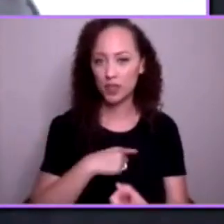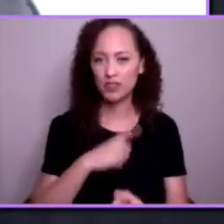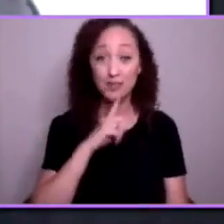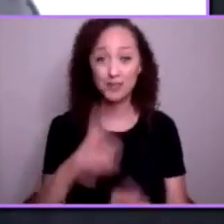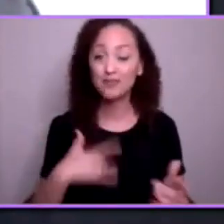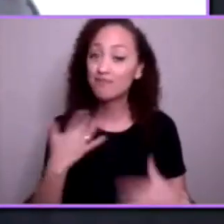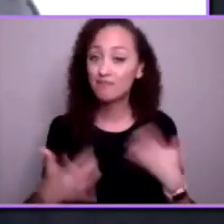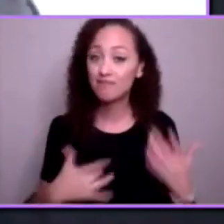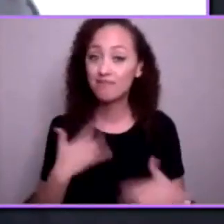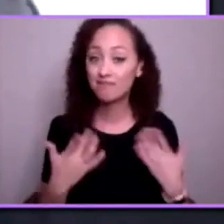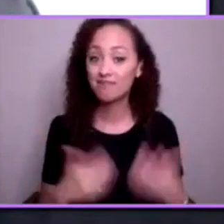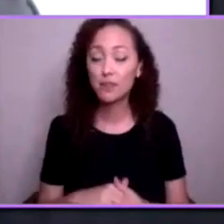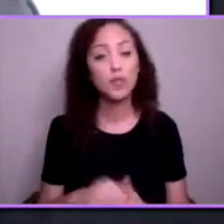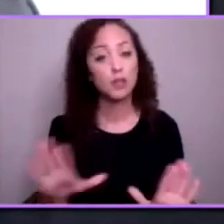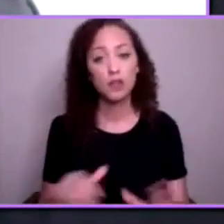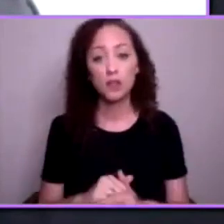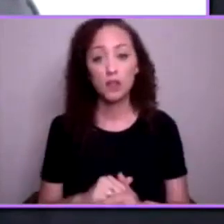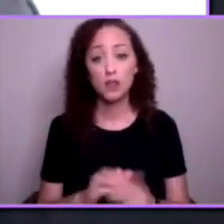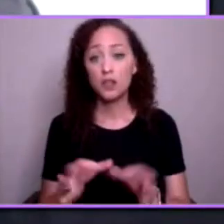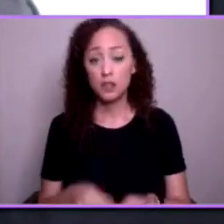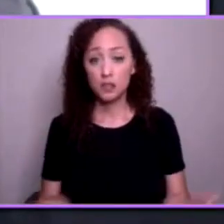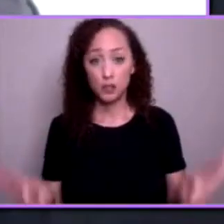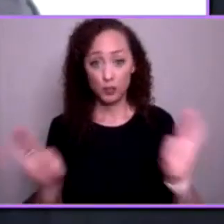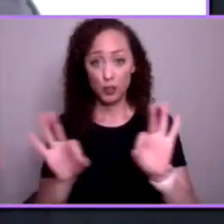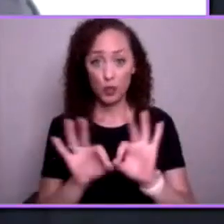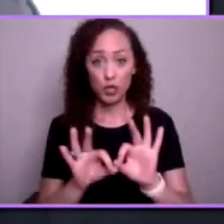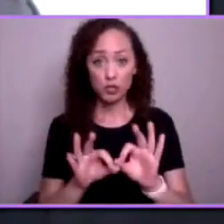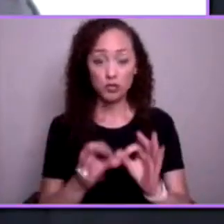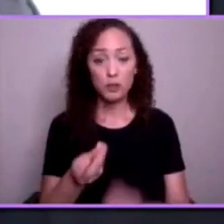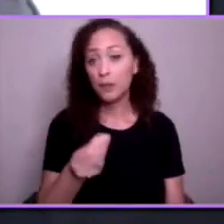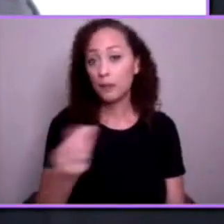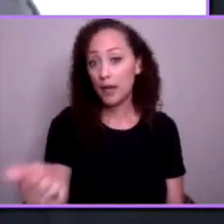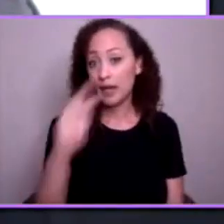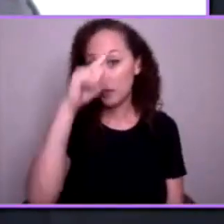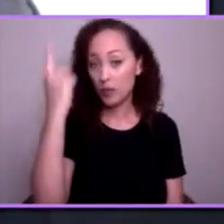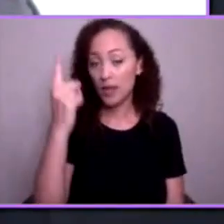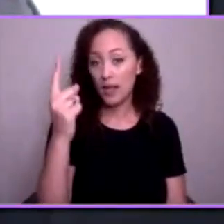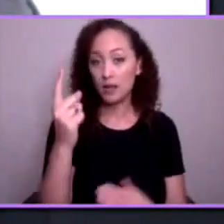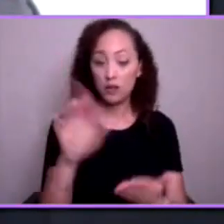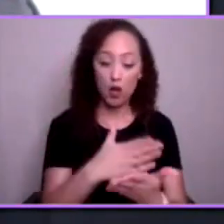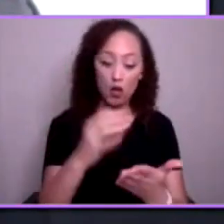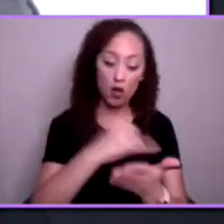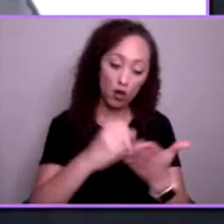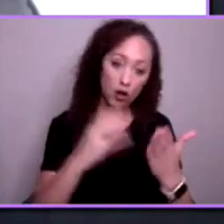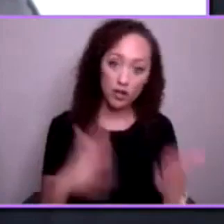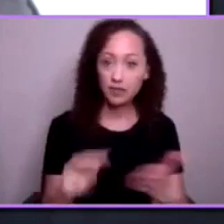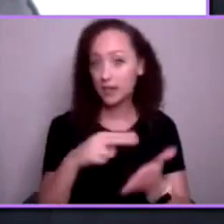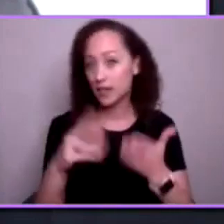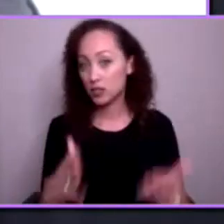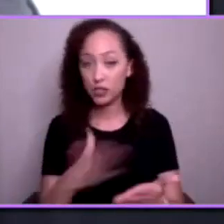Michael. I mean, it is important to pay Black artists for their time and expertise, and to